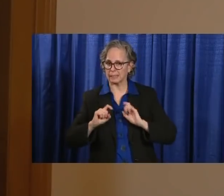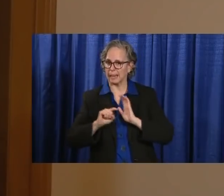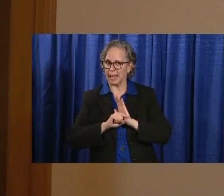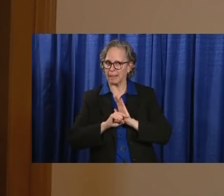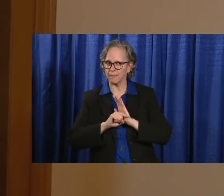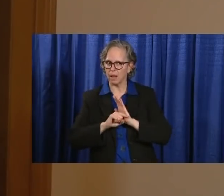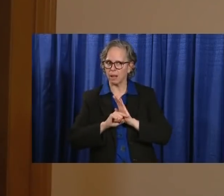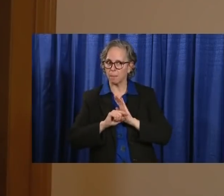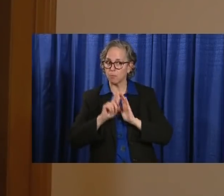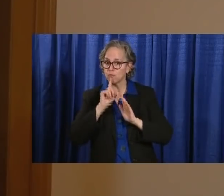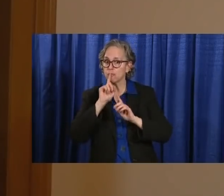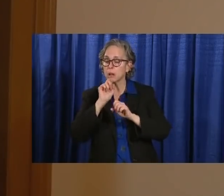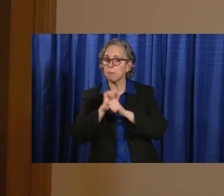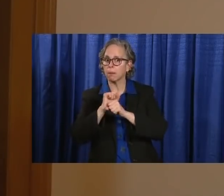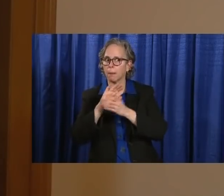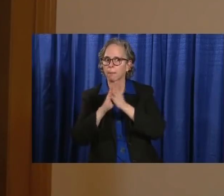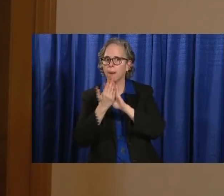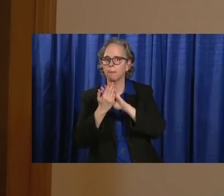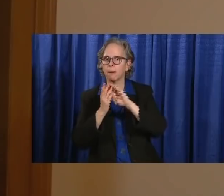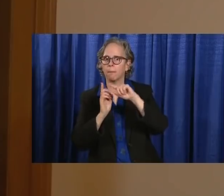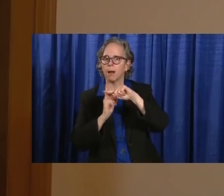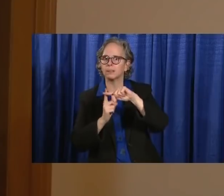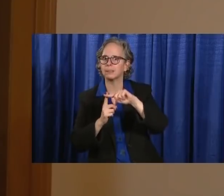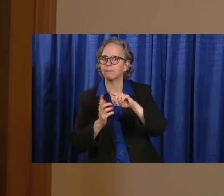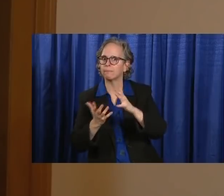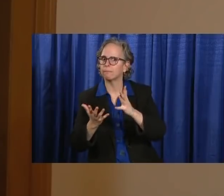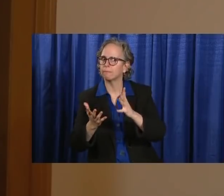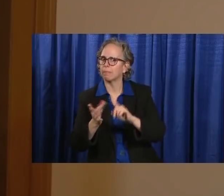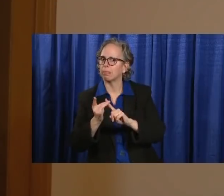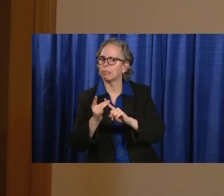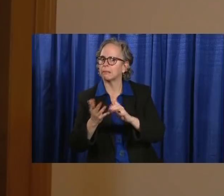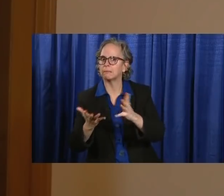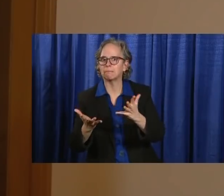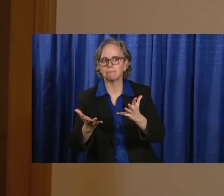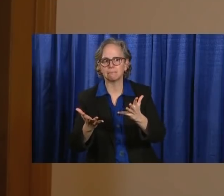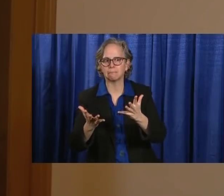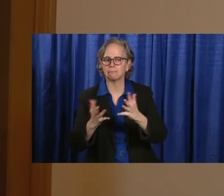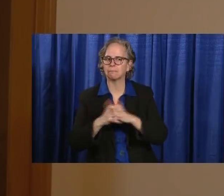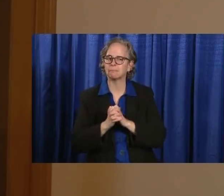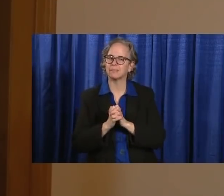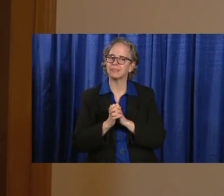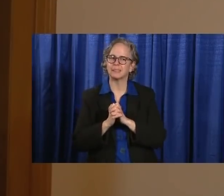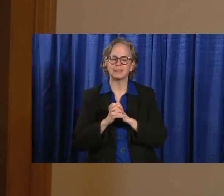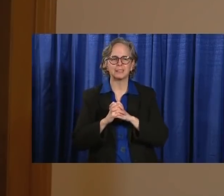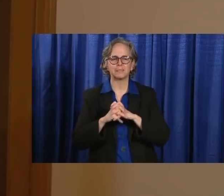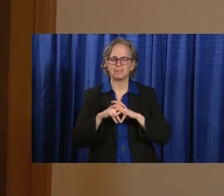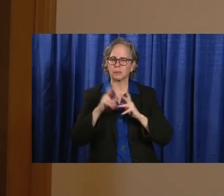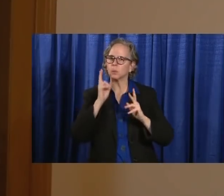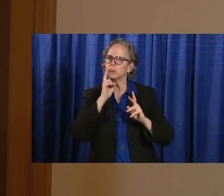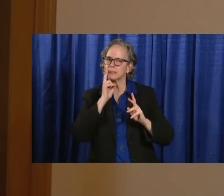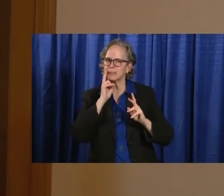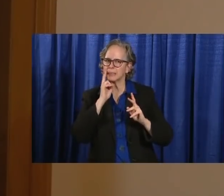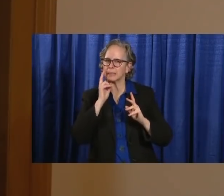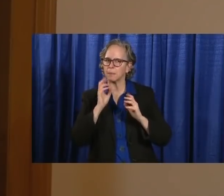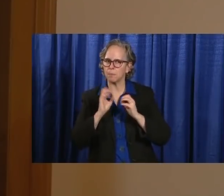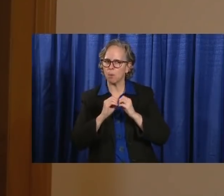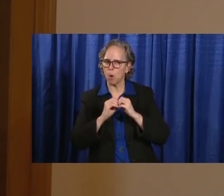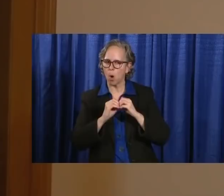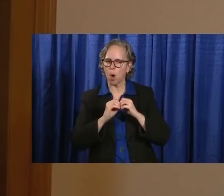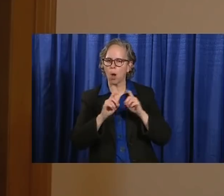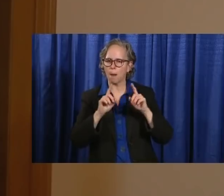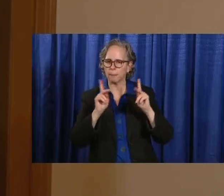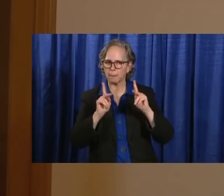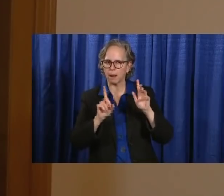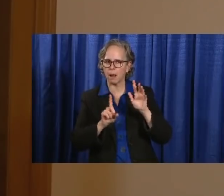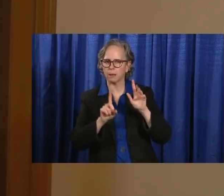numbers for us of the positivity that they're seeing from the testing in their hospitals. Early on, some of our